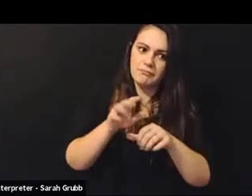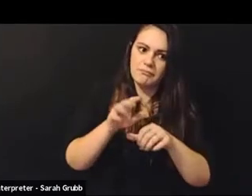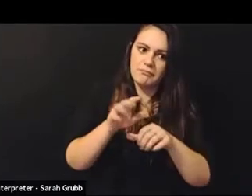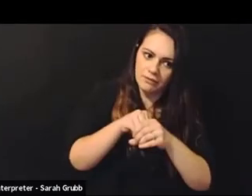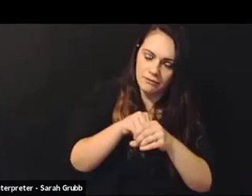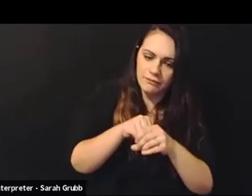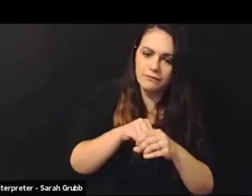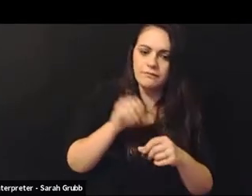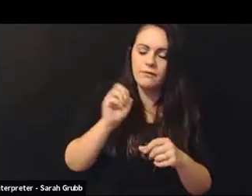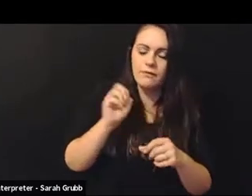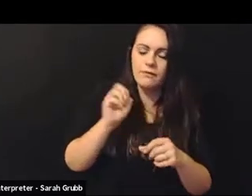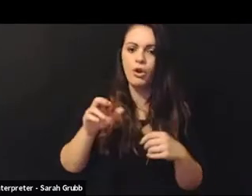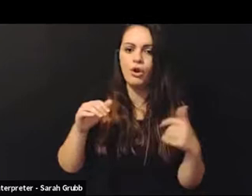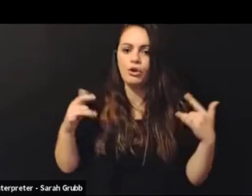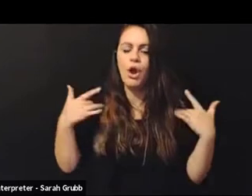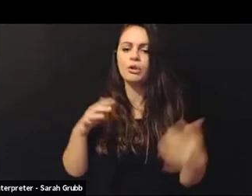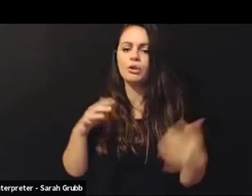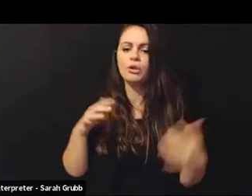not making,